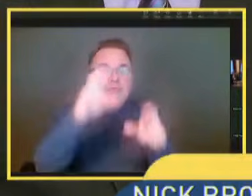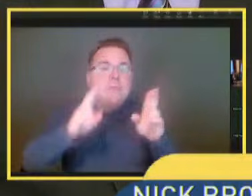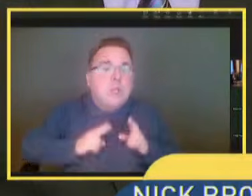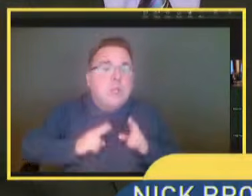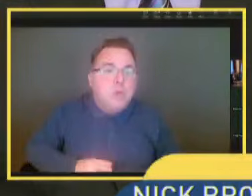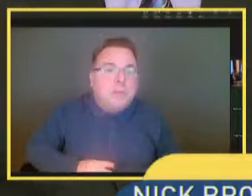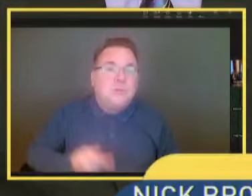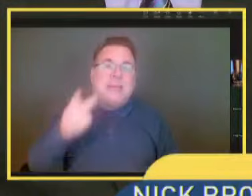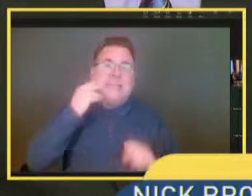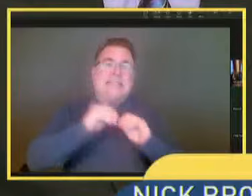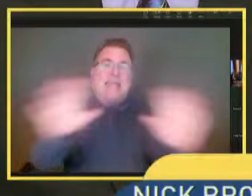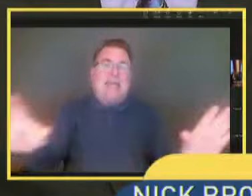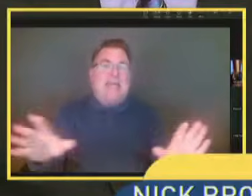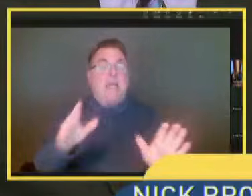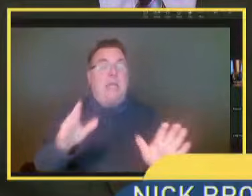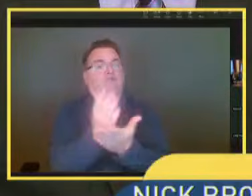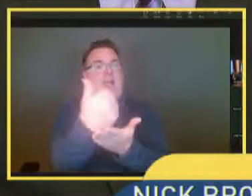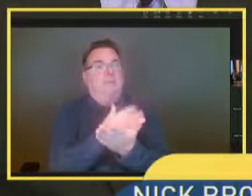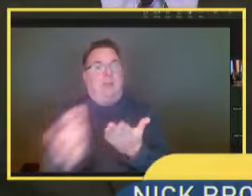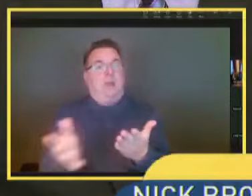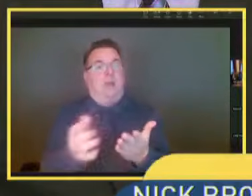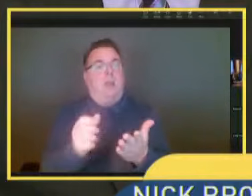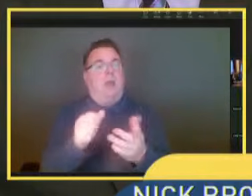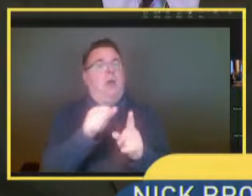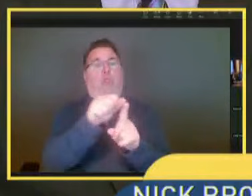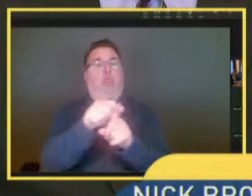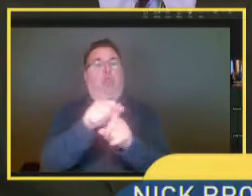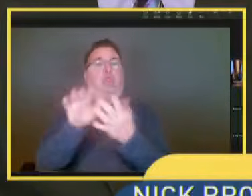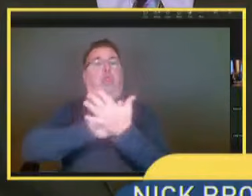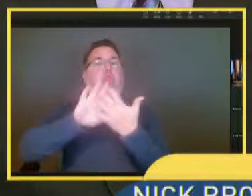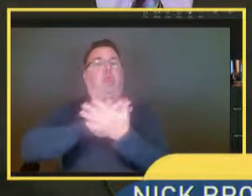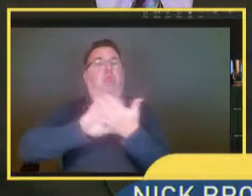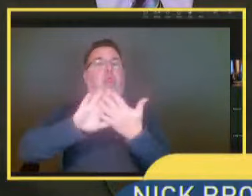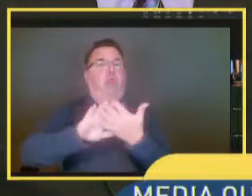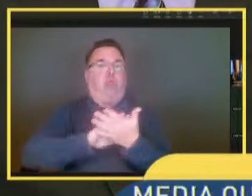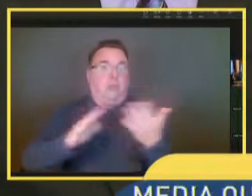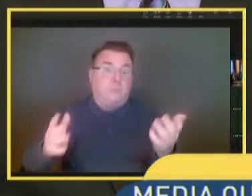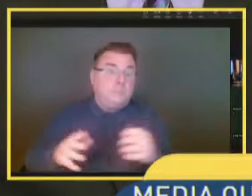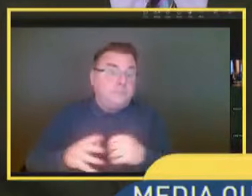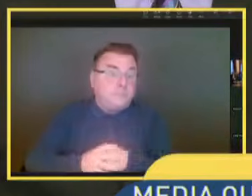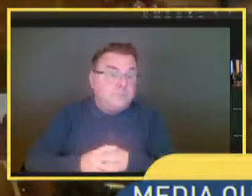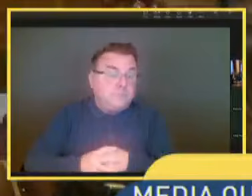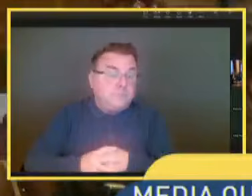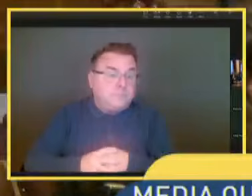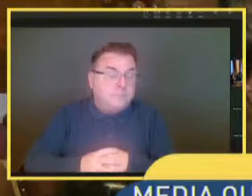that is not as what's happening in this year or in the entire Trump administration.